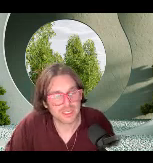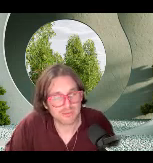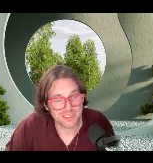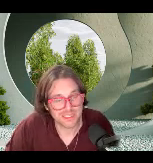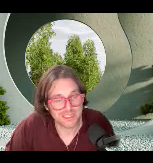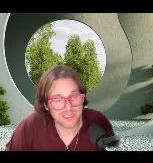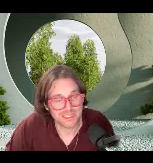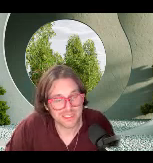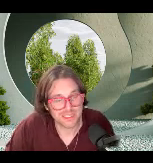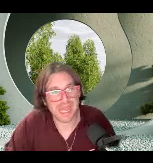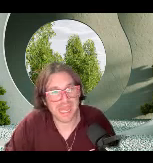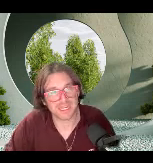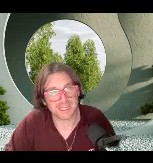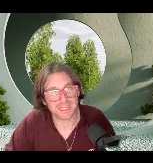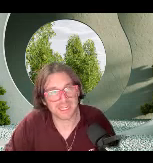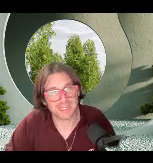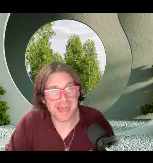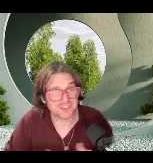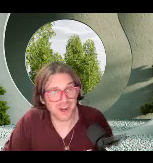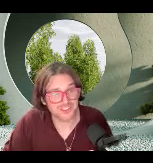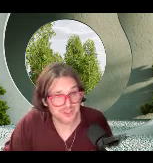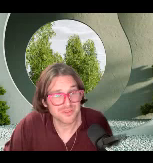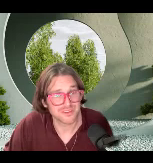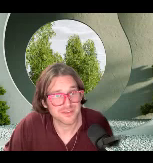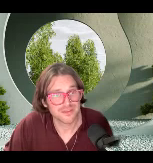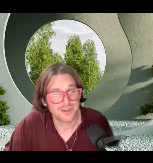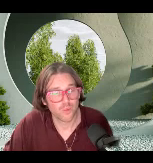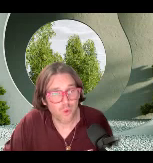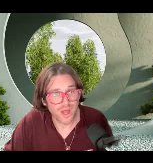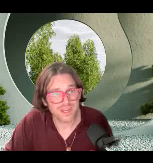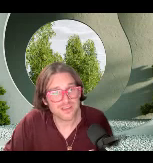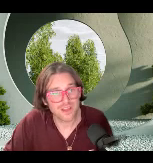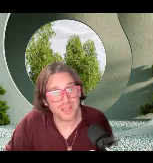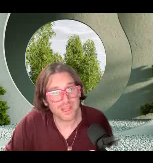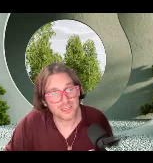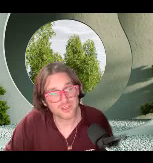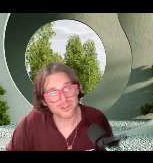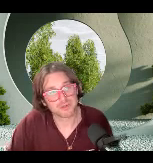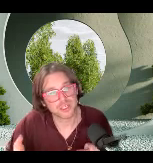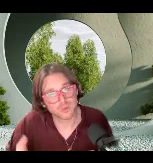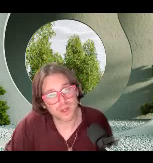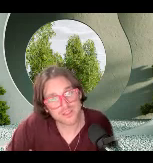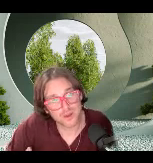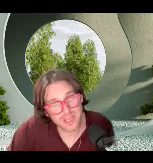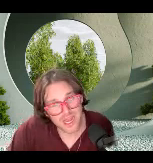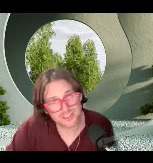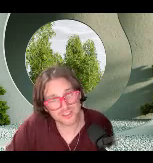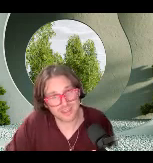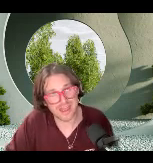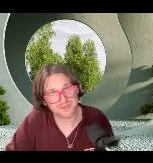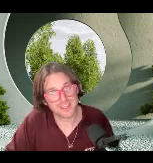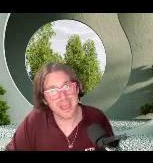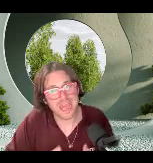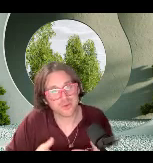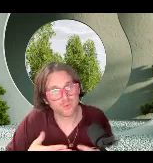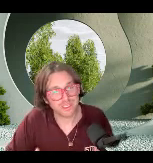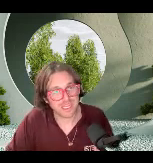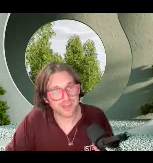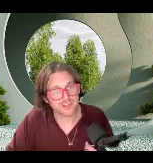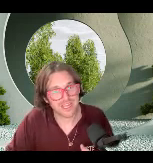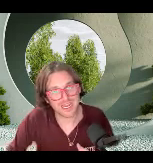in community-based learning. We can ask our students, what is going on in your neighborhood? What is going on in your